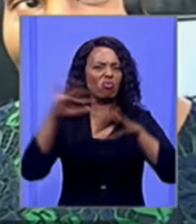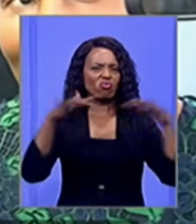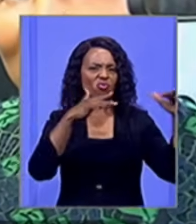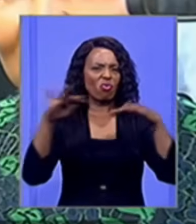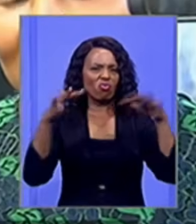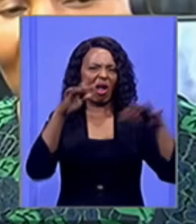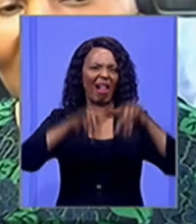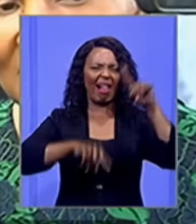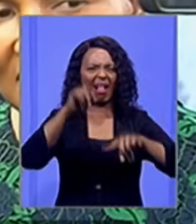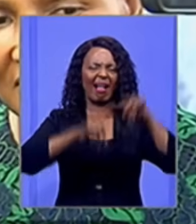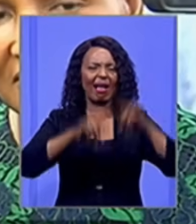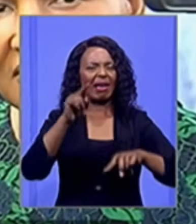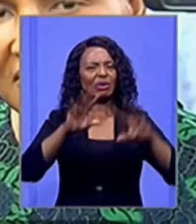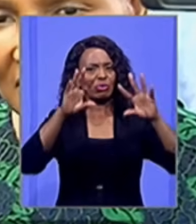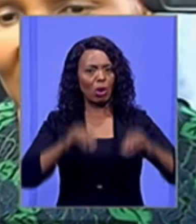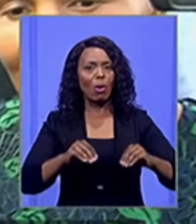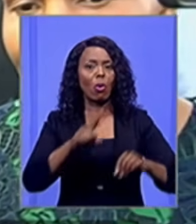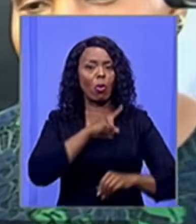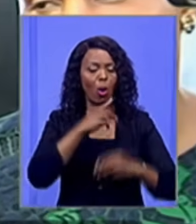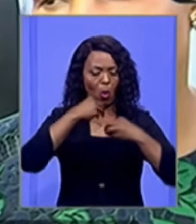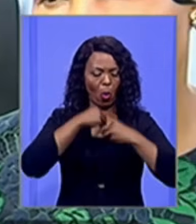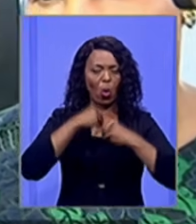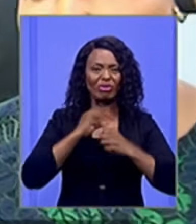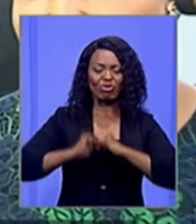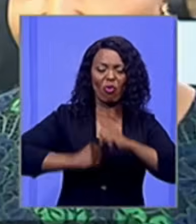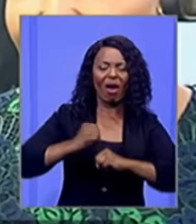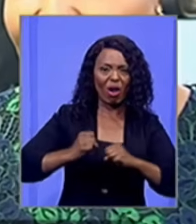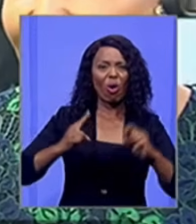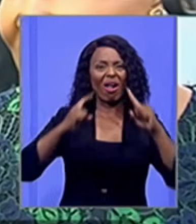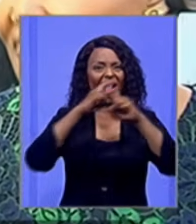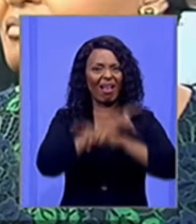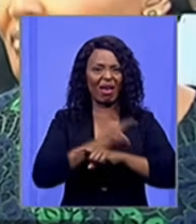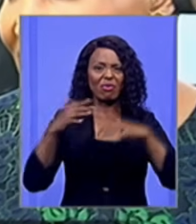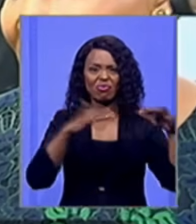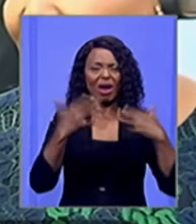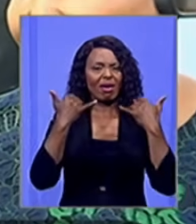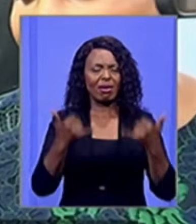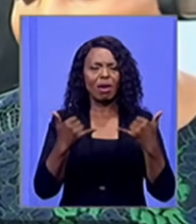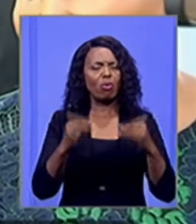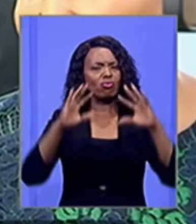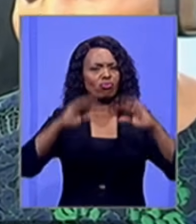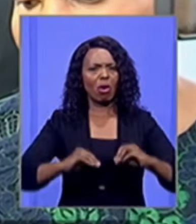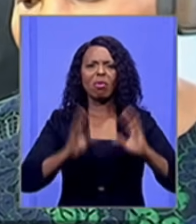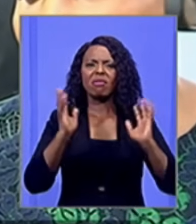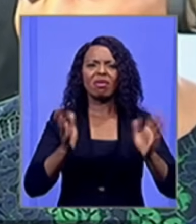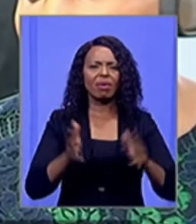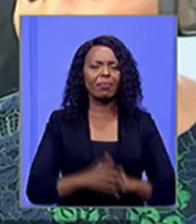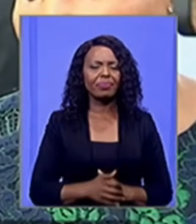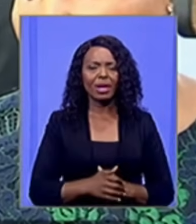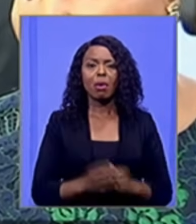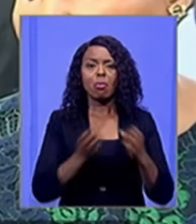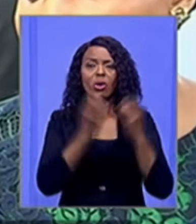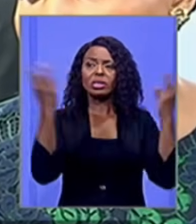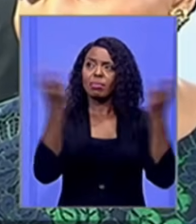intractable, because our own struggle and conflict seemed intractable. Many people around the world thought